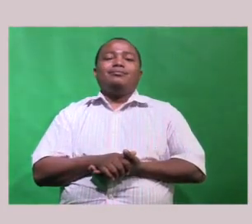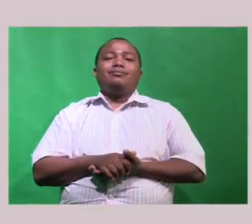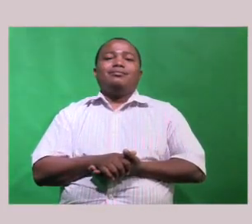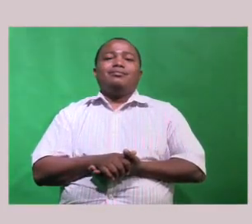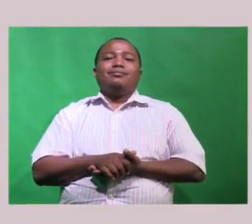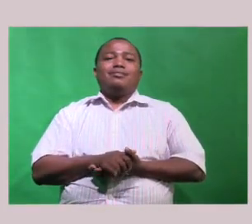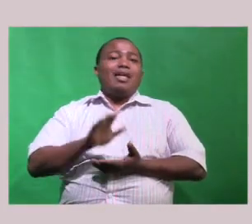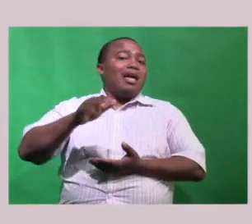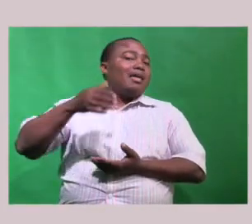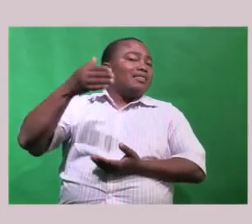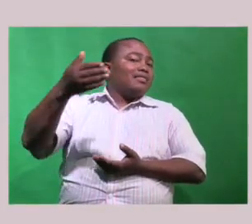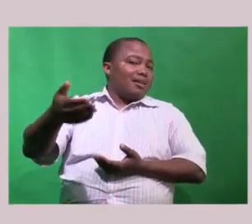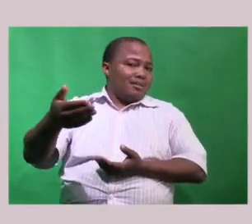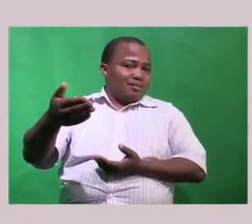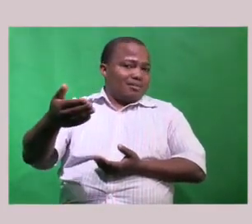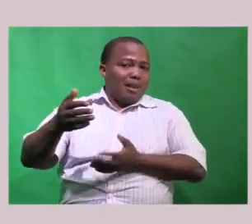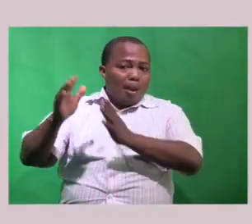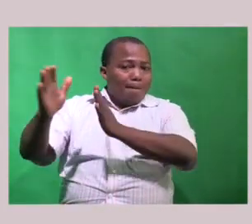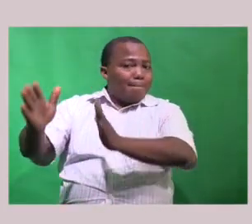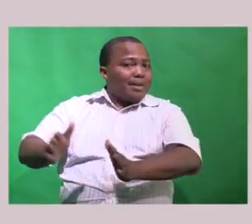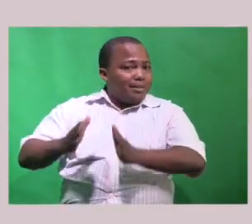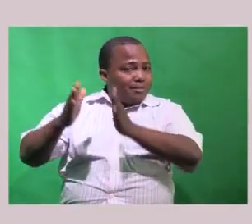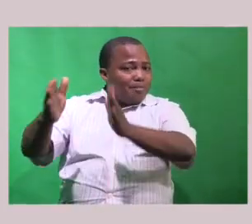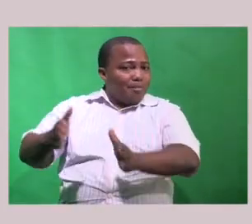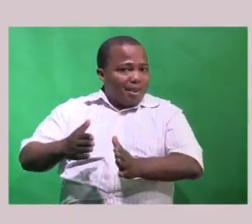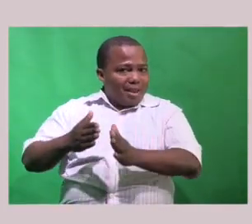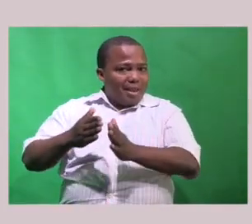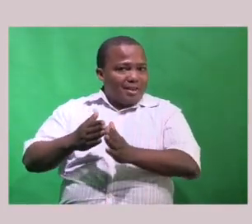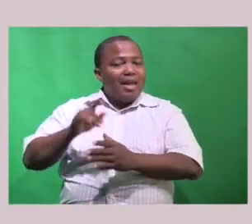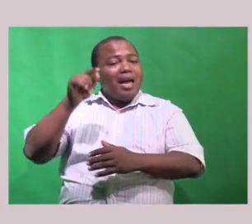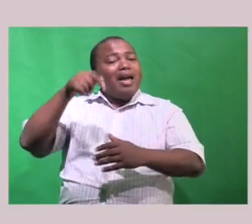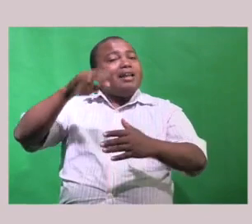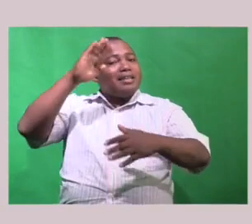Then prepaid is at 31st December